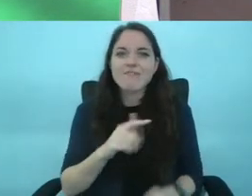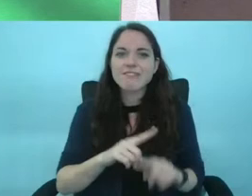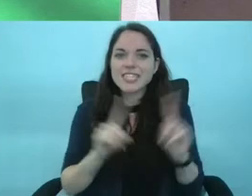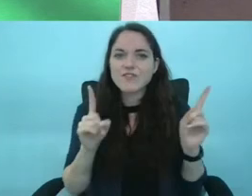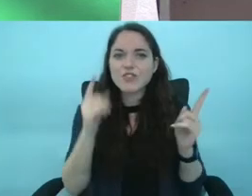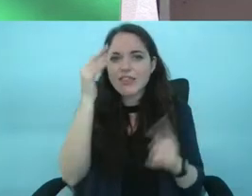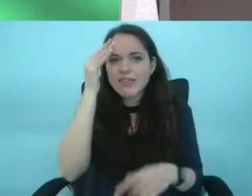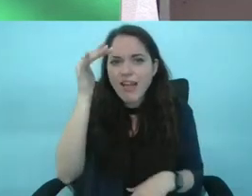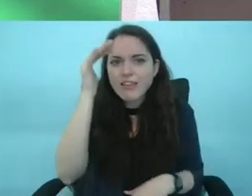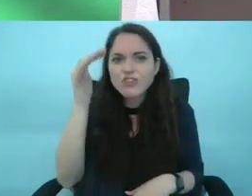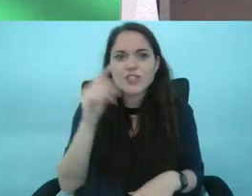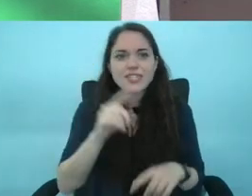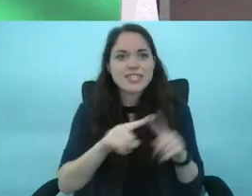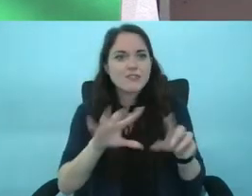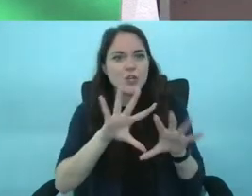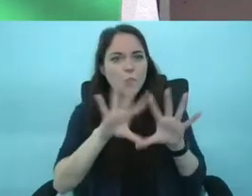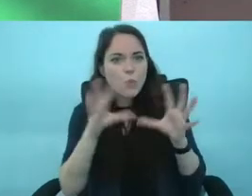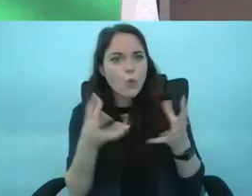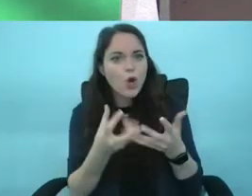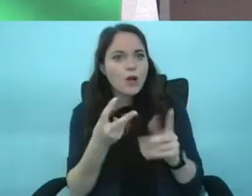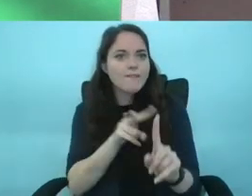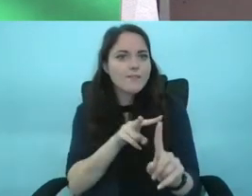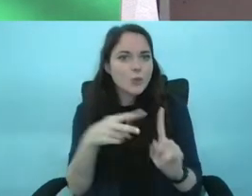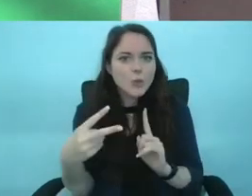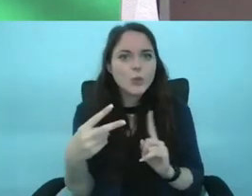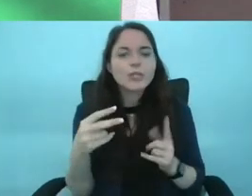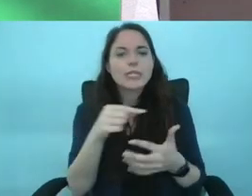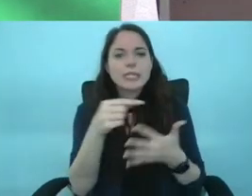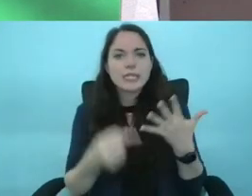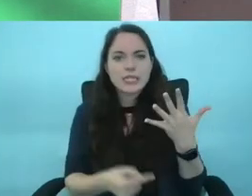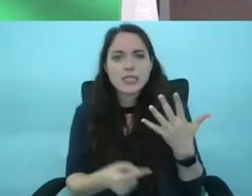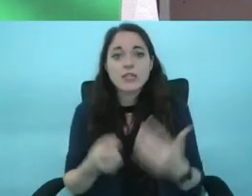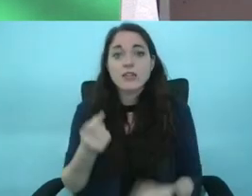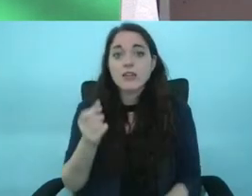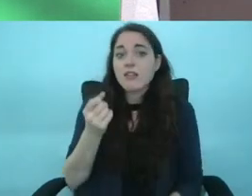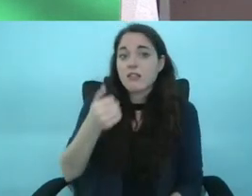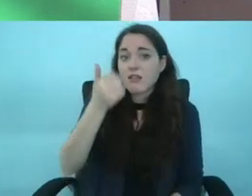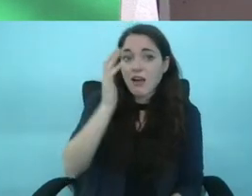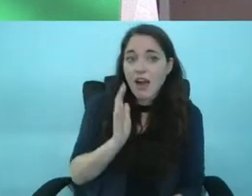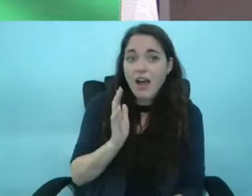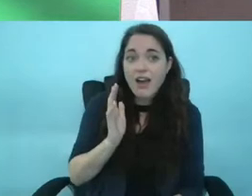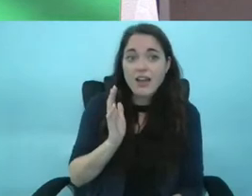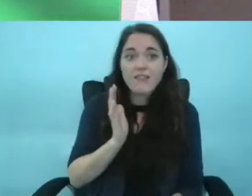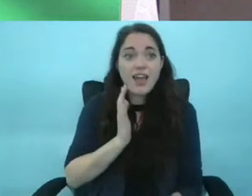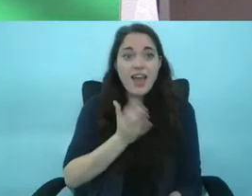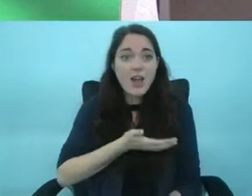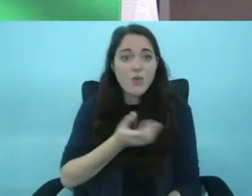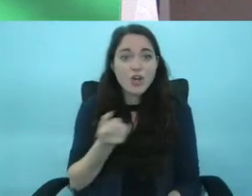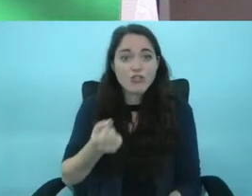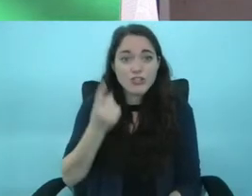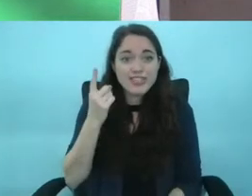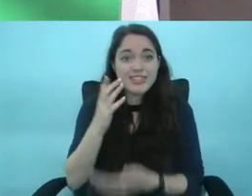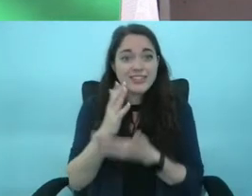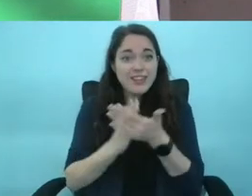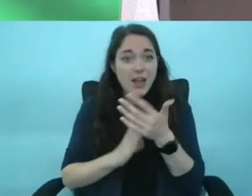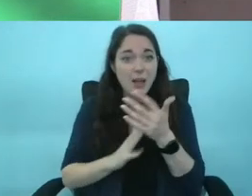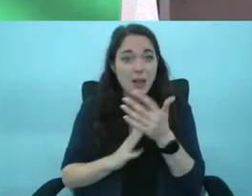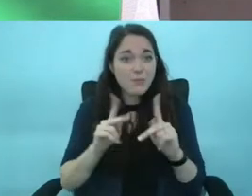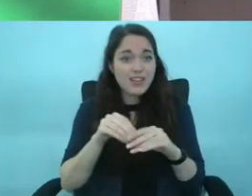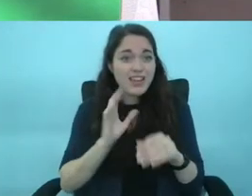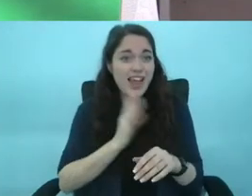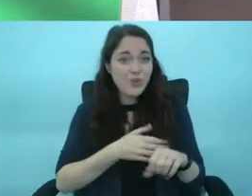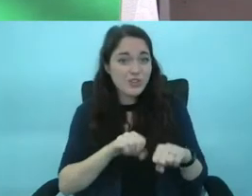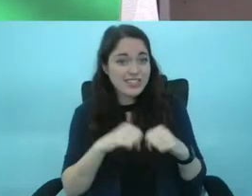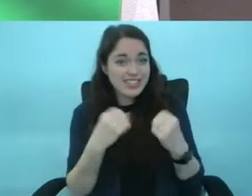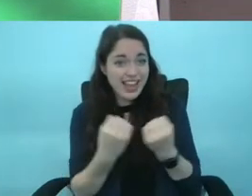theology or worldviews. The God of the understanding of some in our society is a vengeful, angry, condemning